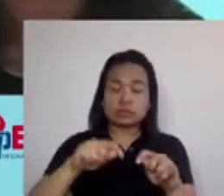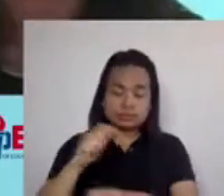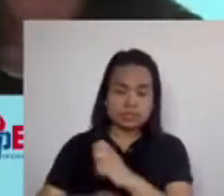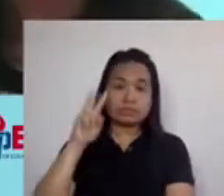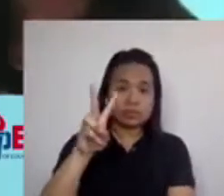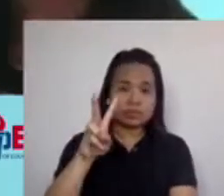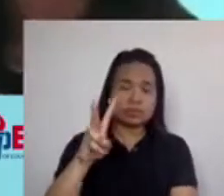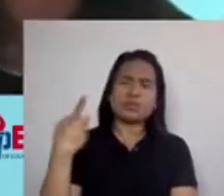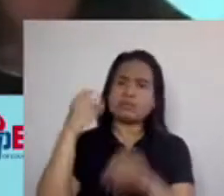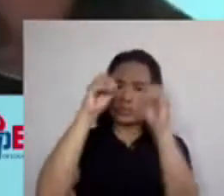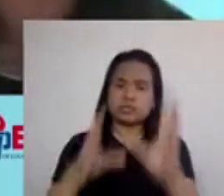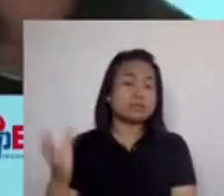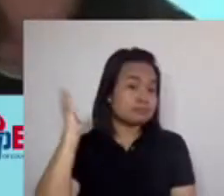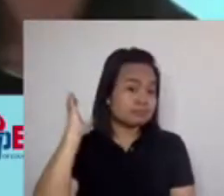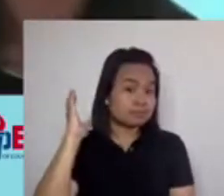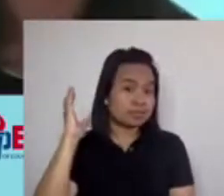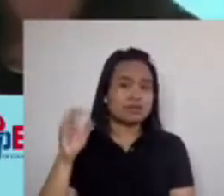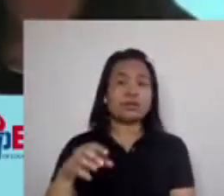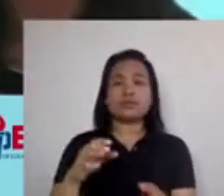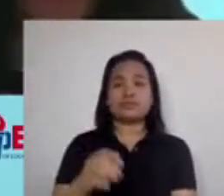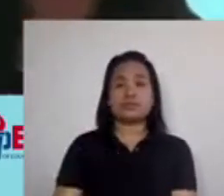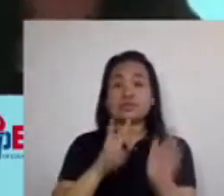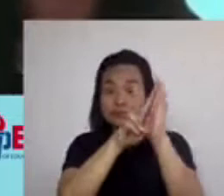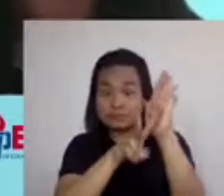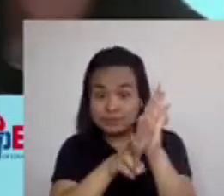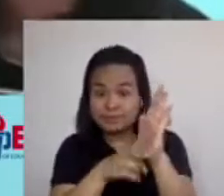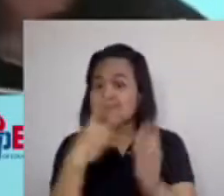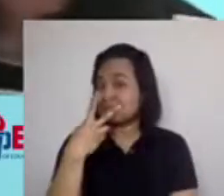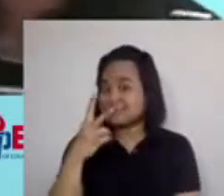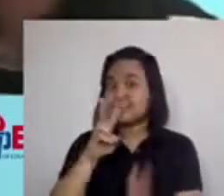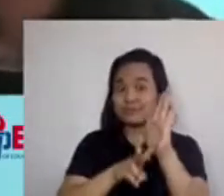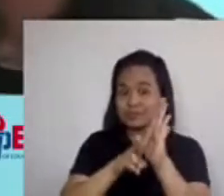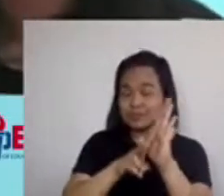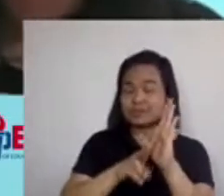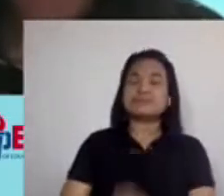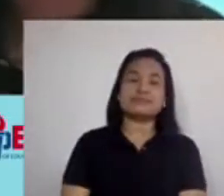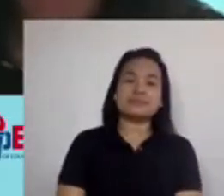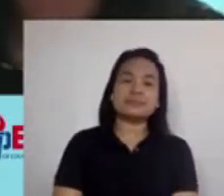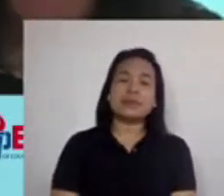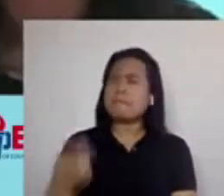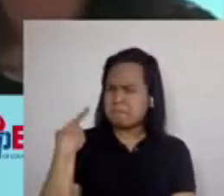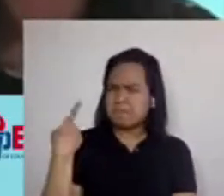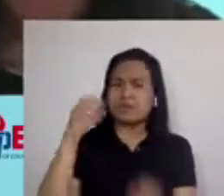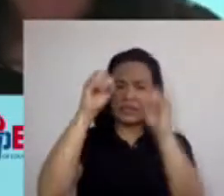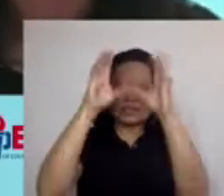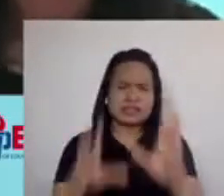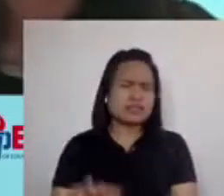who are on cam, or the ones that does the broadcasting. We also have teacher broadcasters who